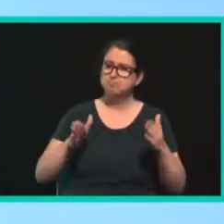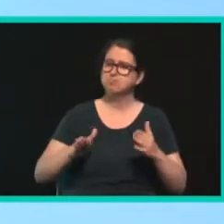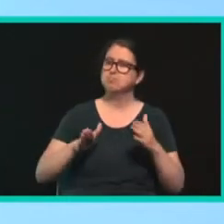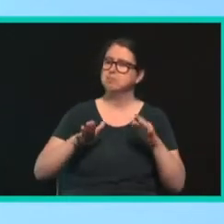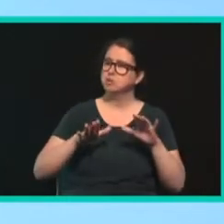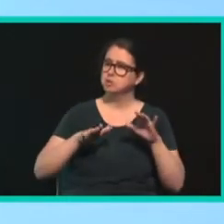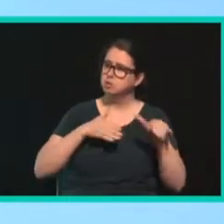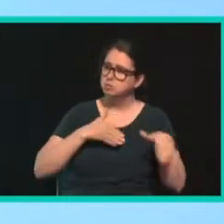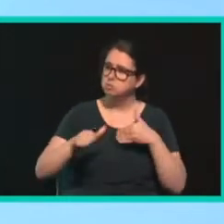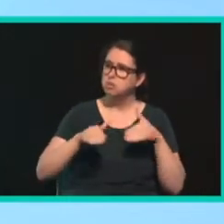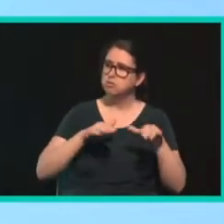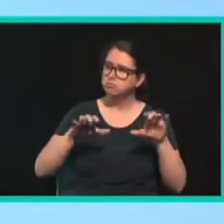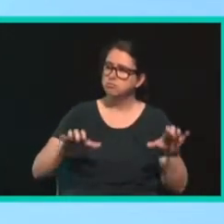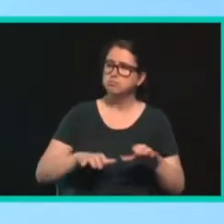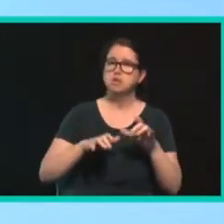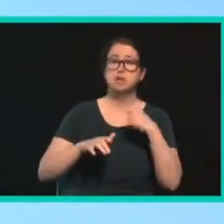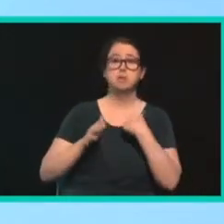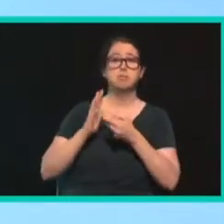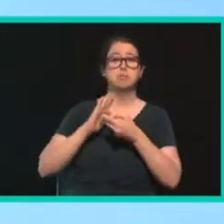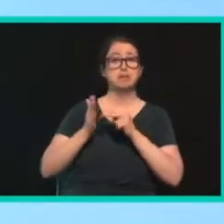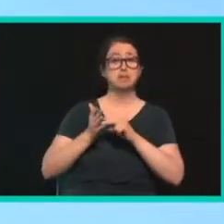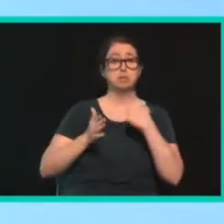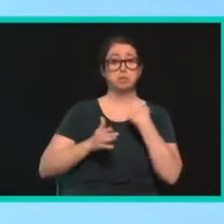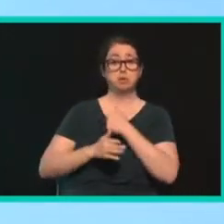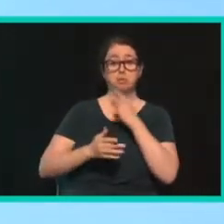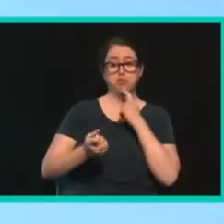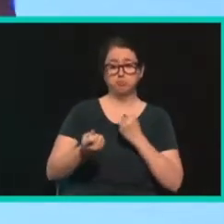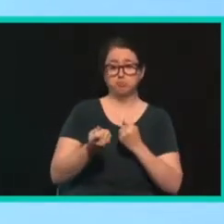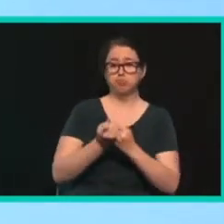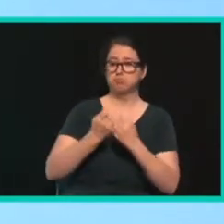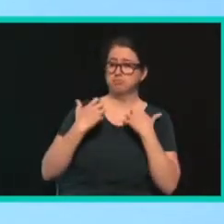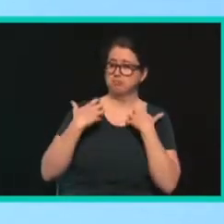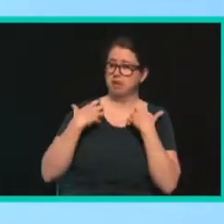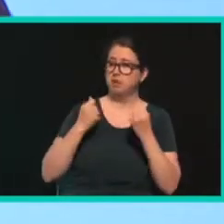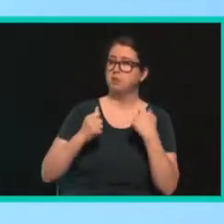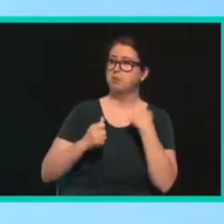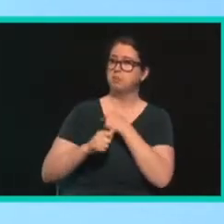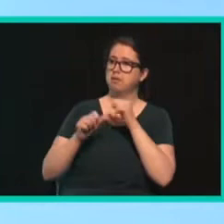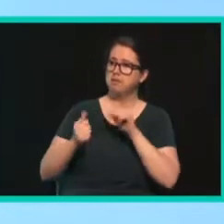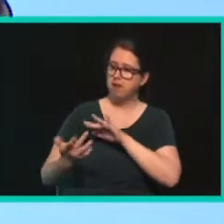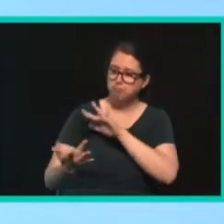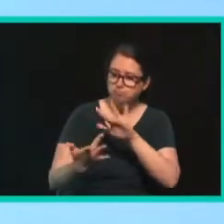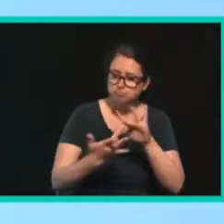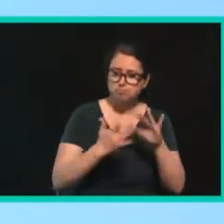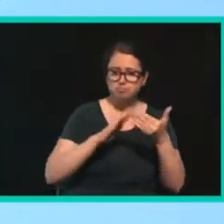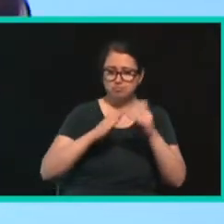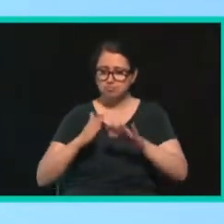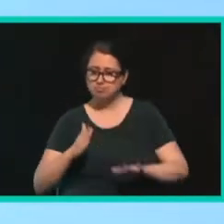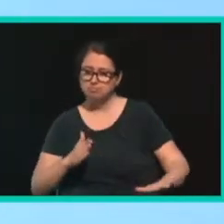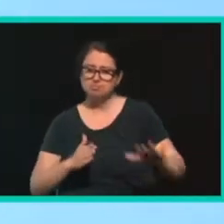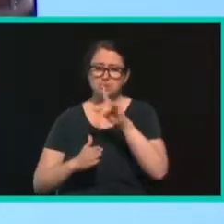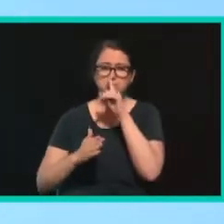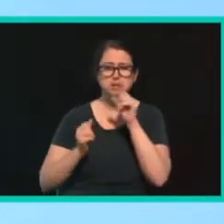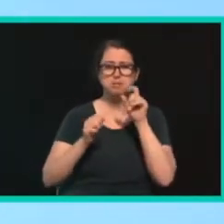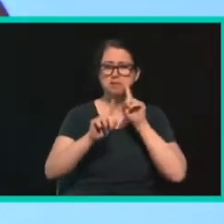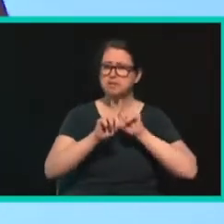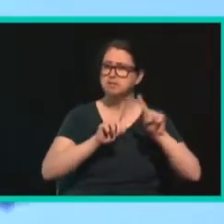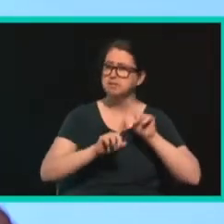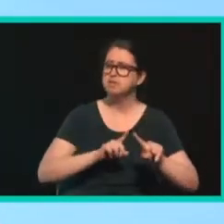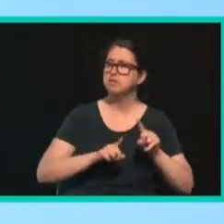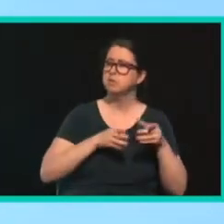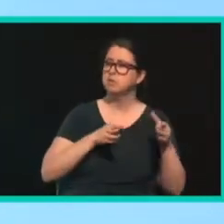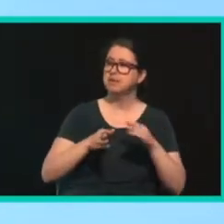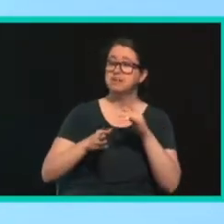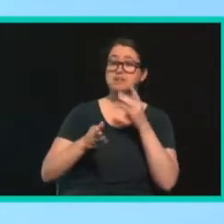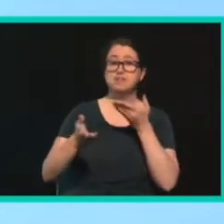promoting health. We'll also be finding ways to reach our communities in meaningful, practical ways of service